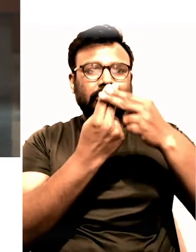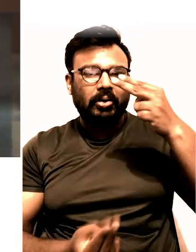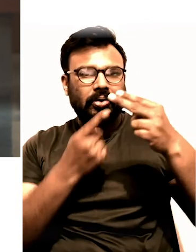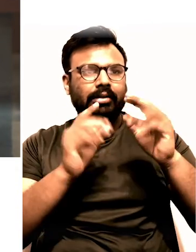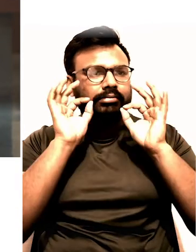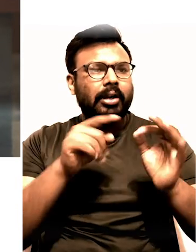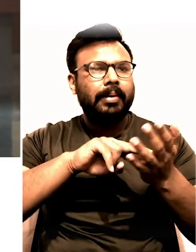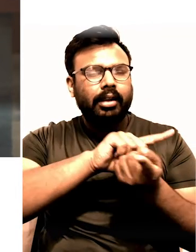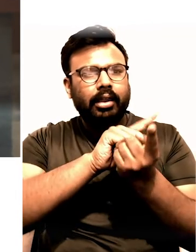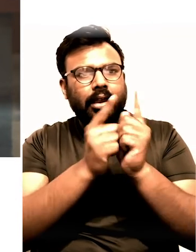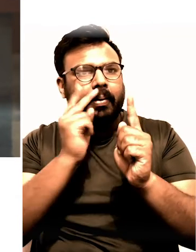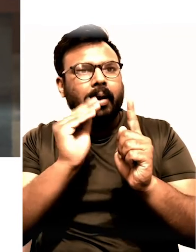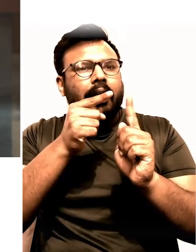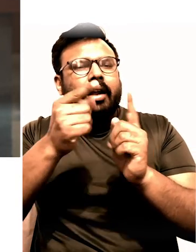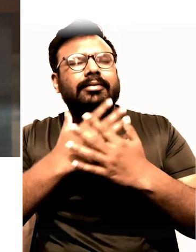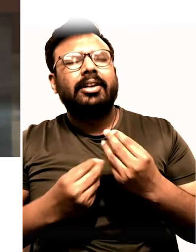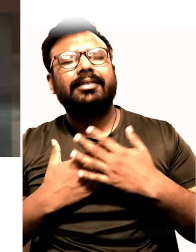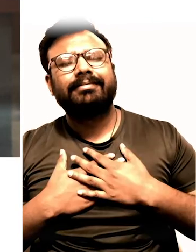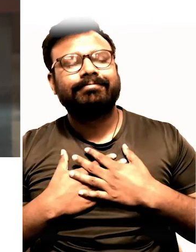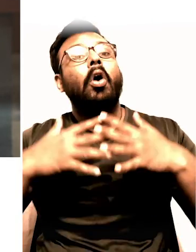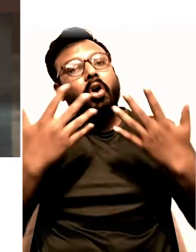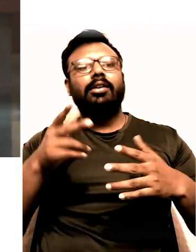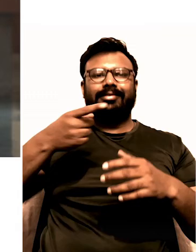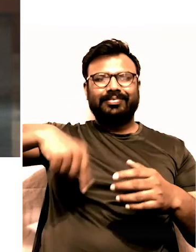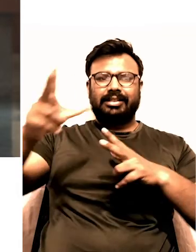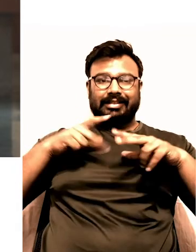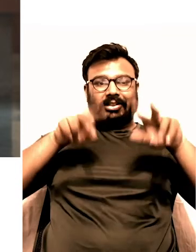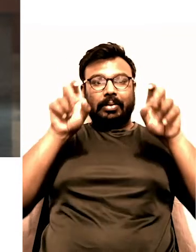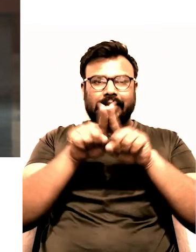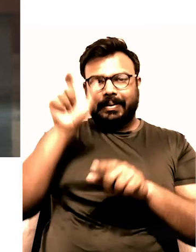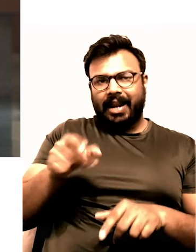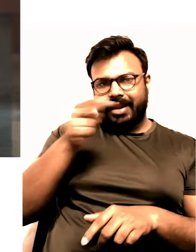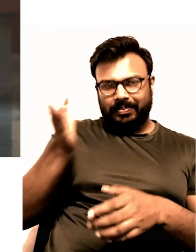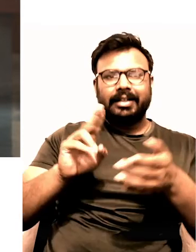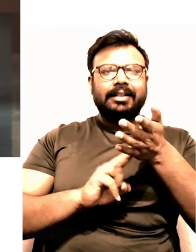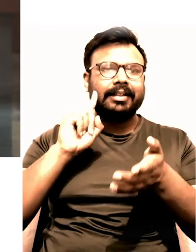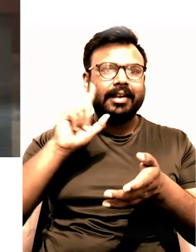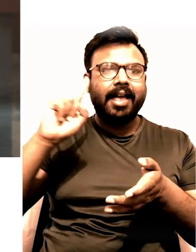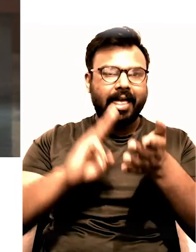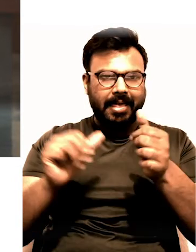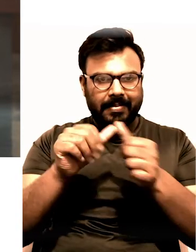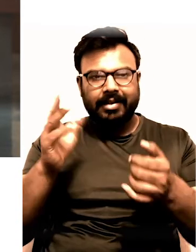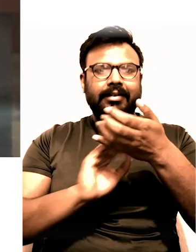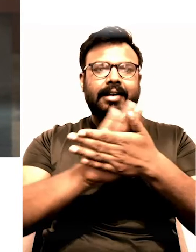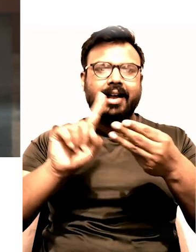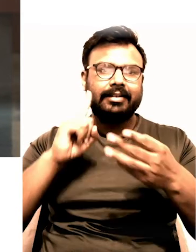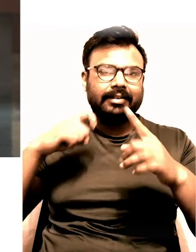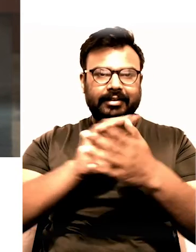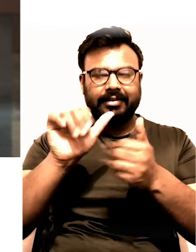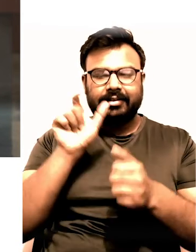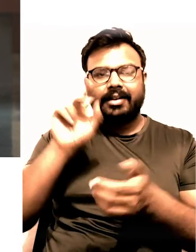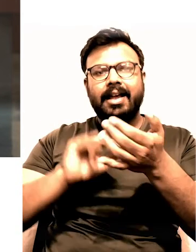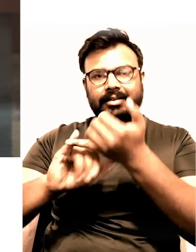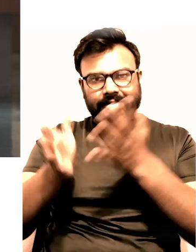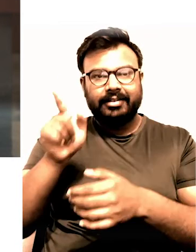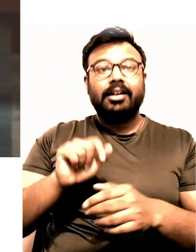turn for the better towards the end, or so we are told. As with Nilima Sheikh's work from Maps collection, we